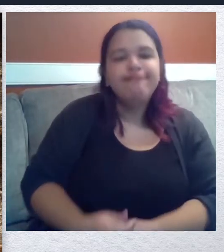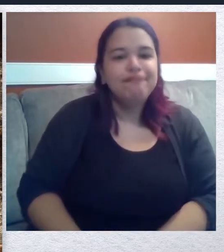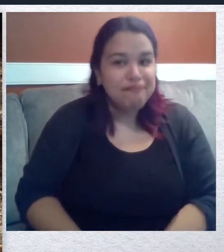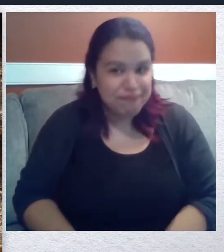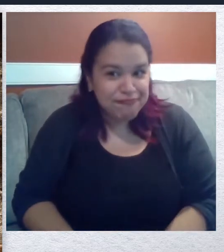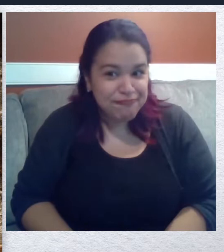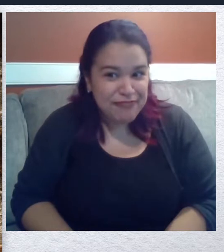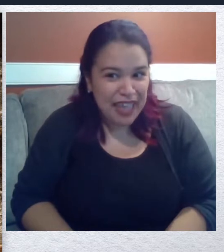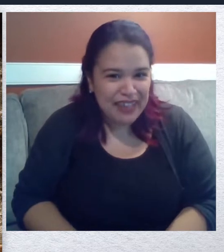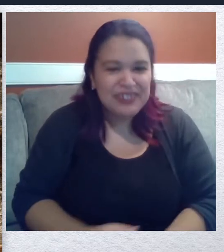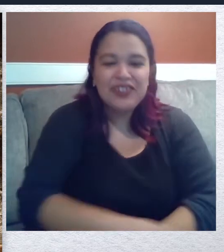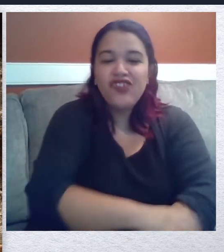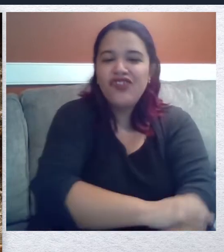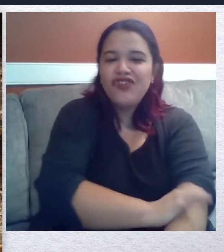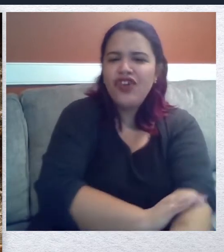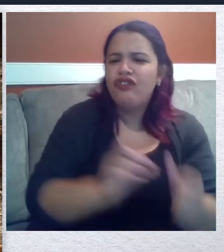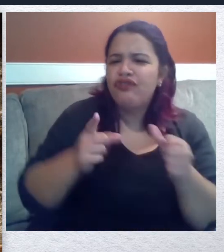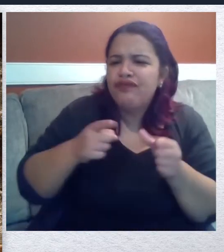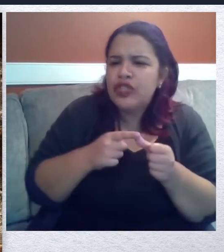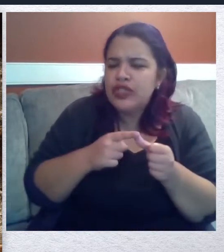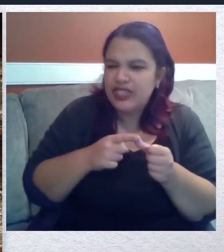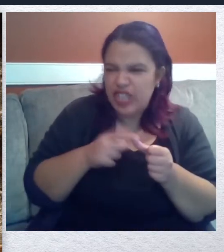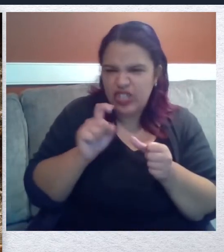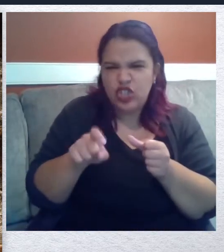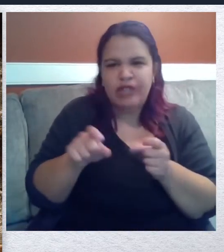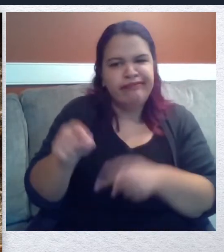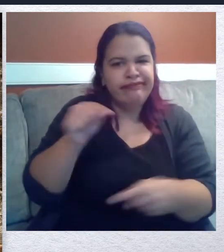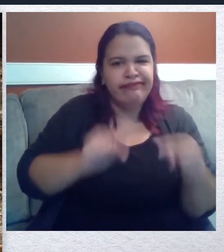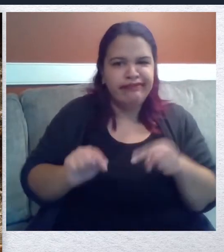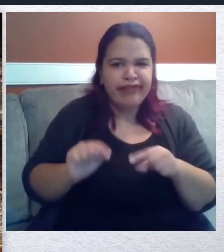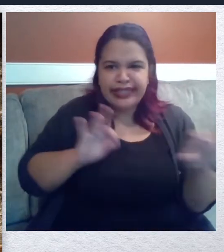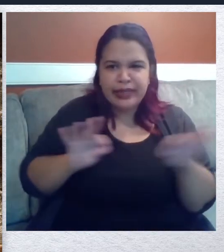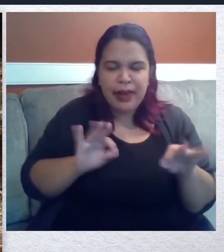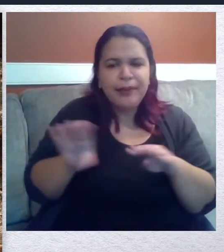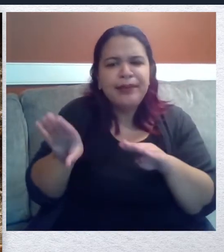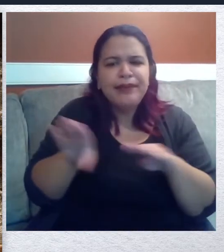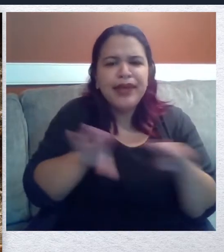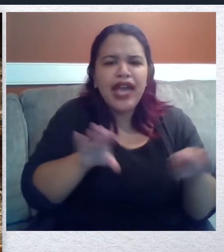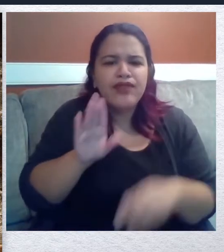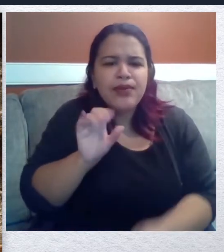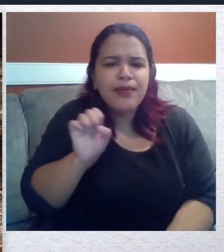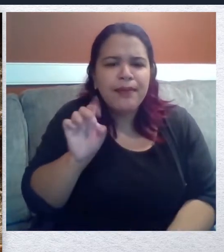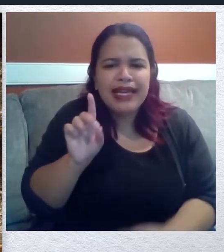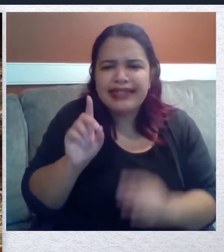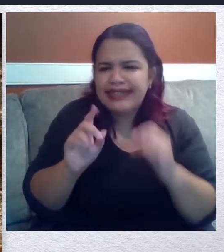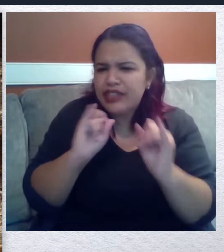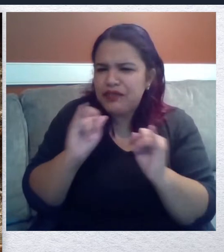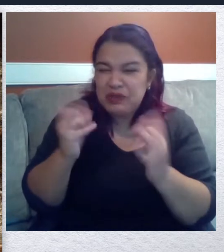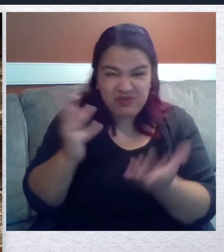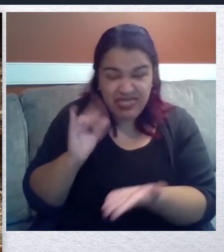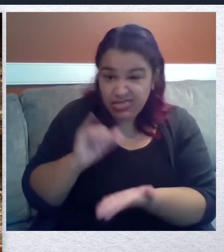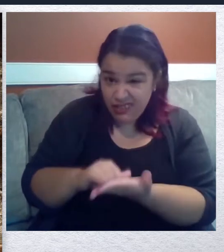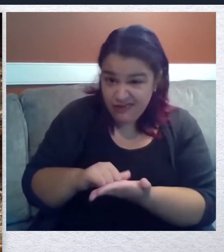with discussing what a behavioral-based interview is. So the idea behind behavioral-based interviews is that the